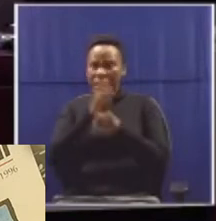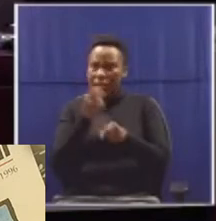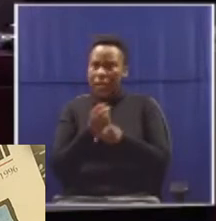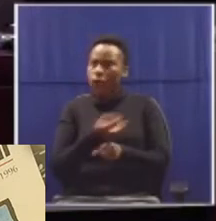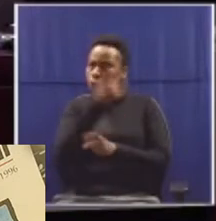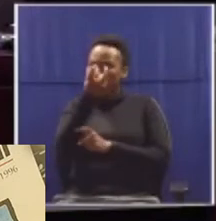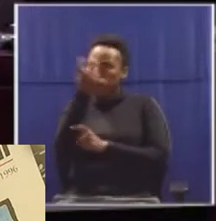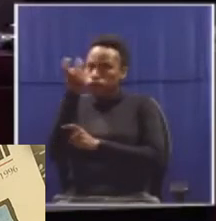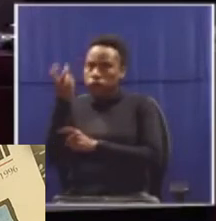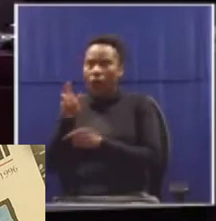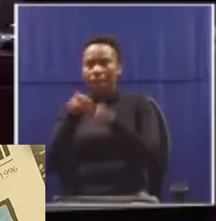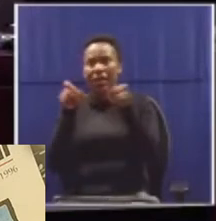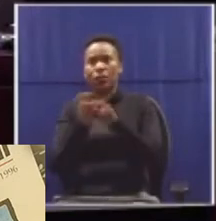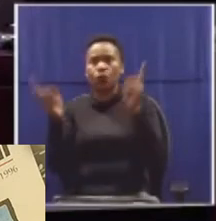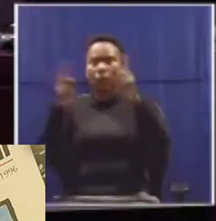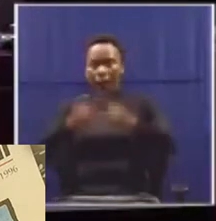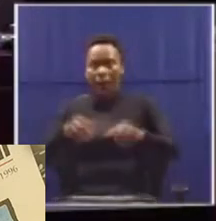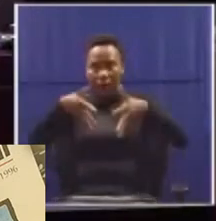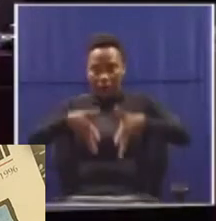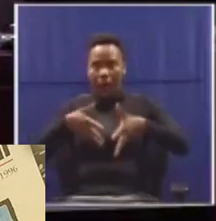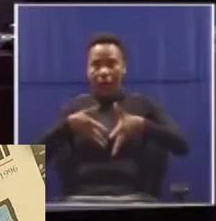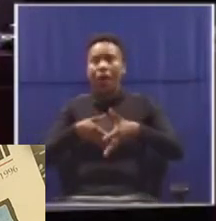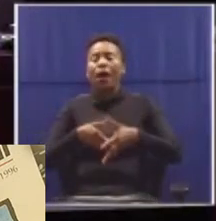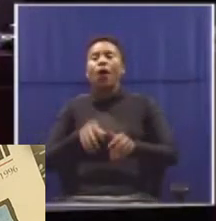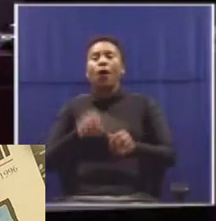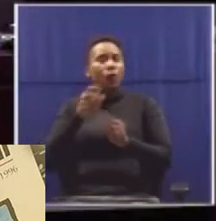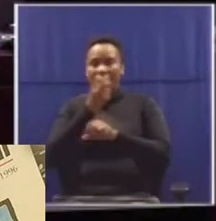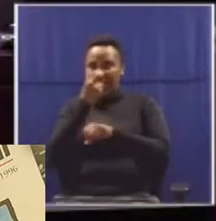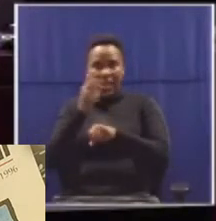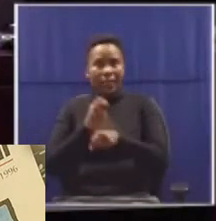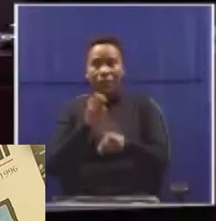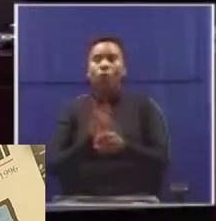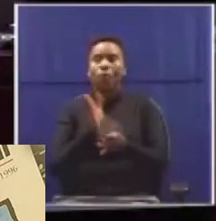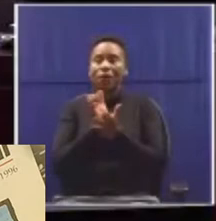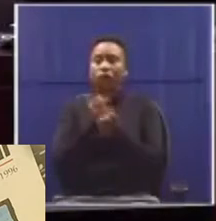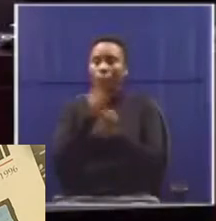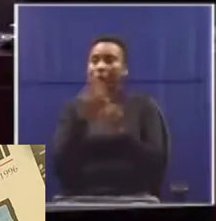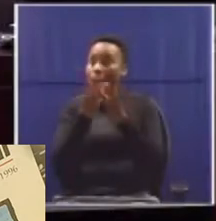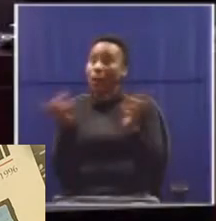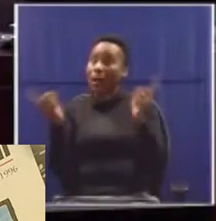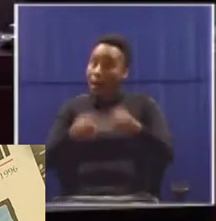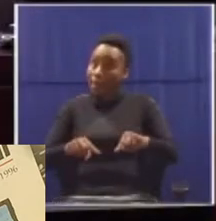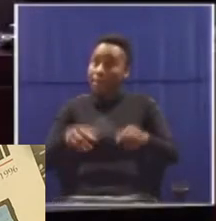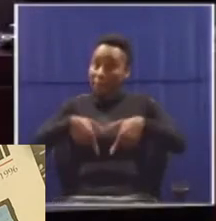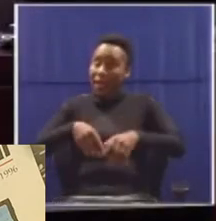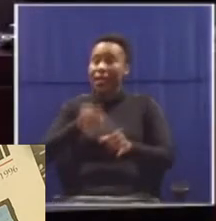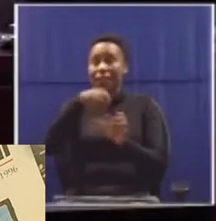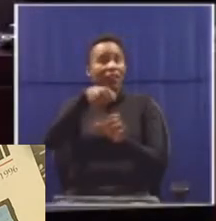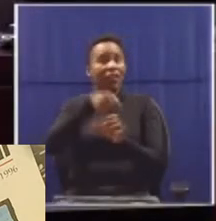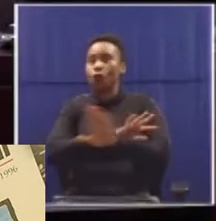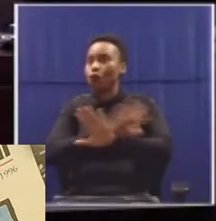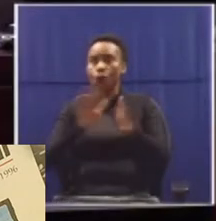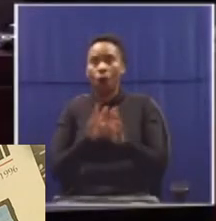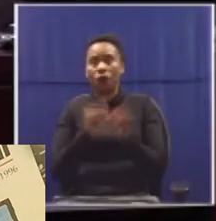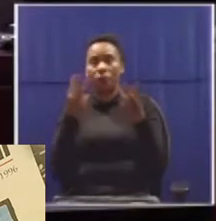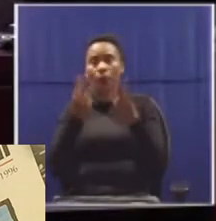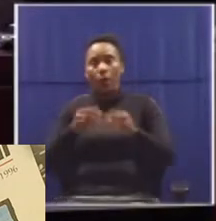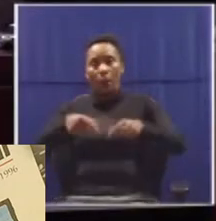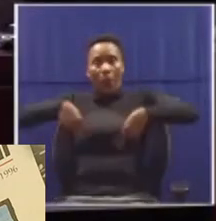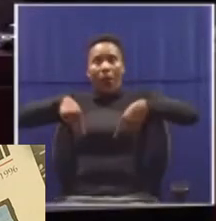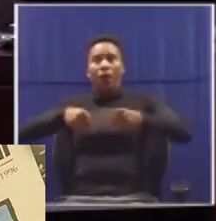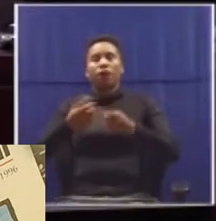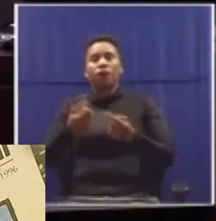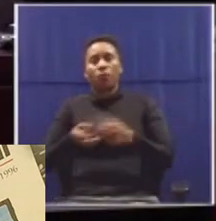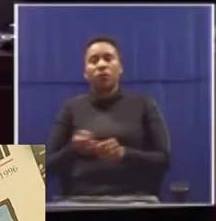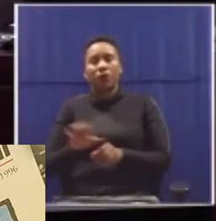legitimate cash flows is a much bigger picture job creation and comprehensive Social Security are critical parts